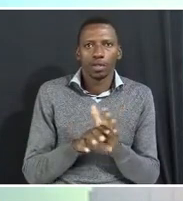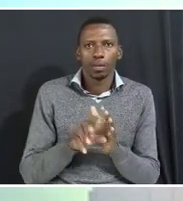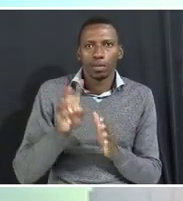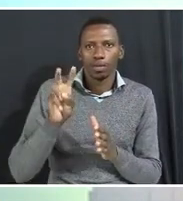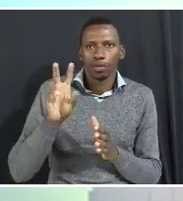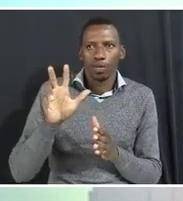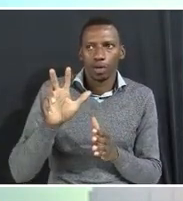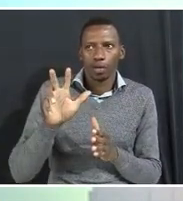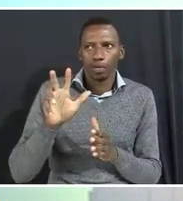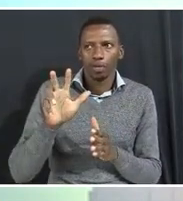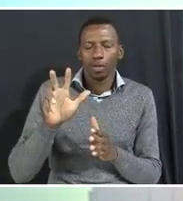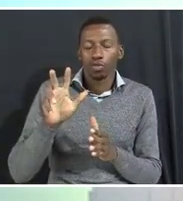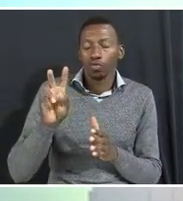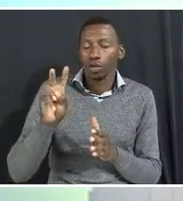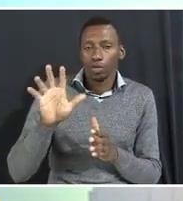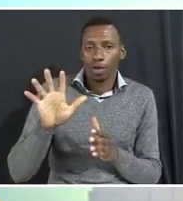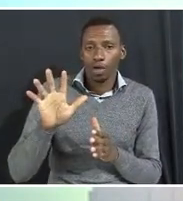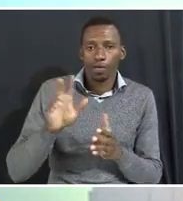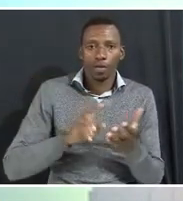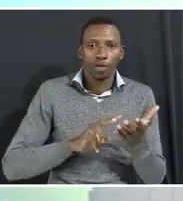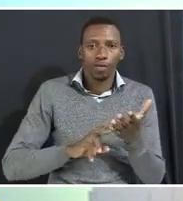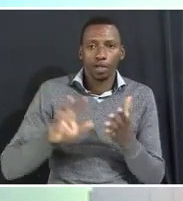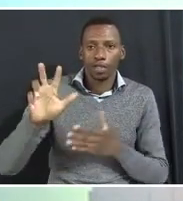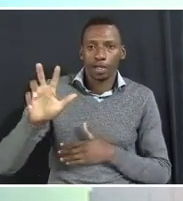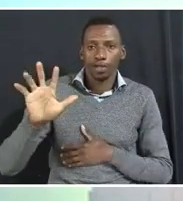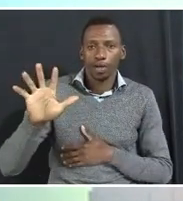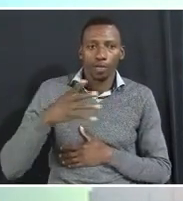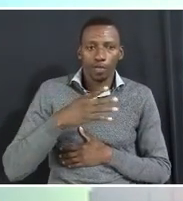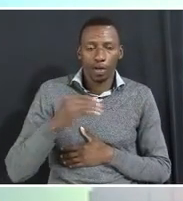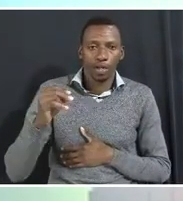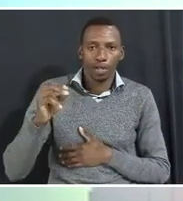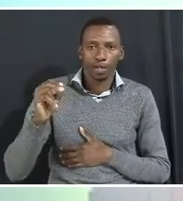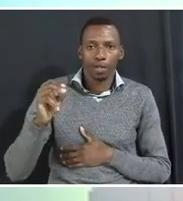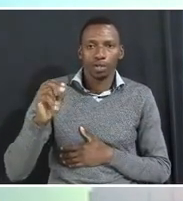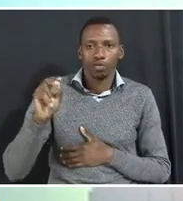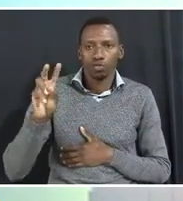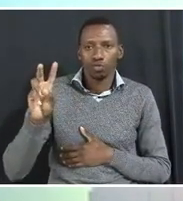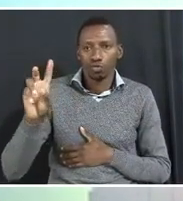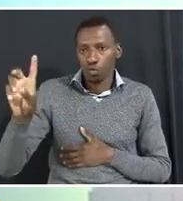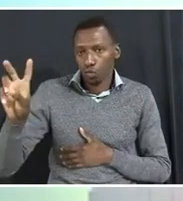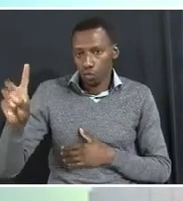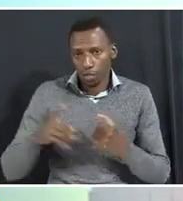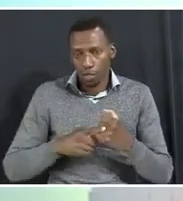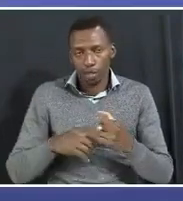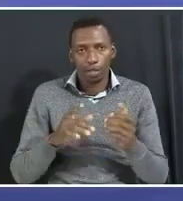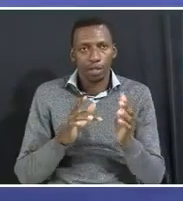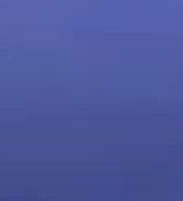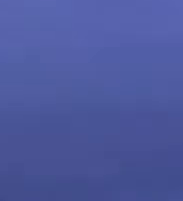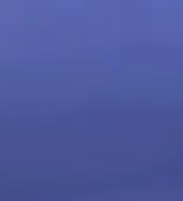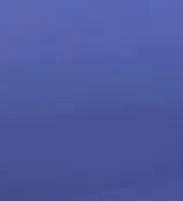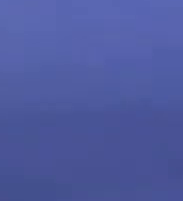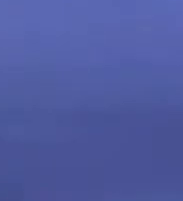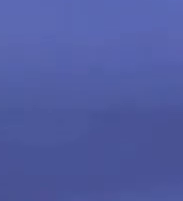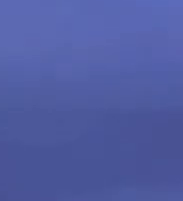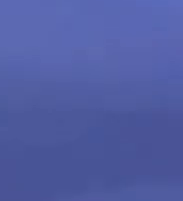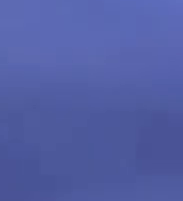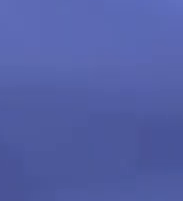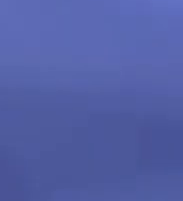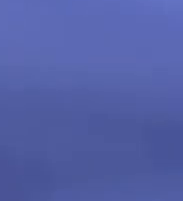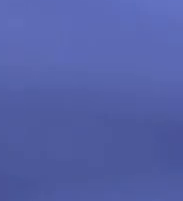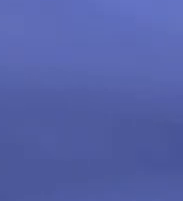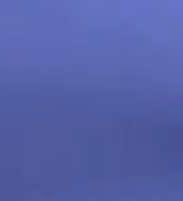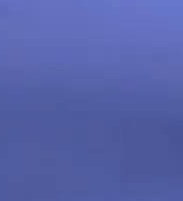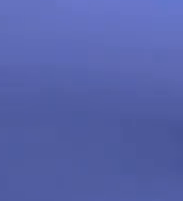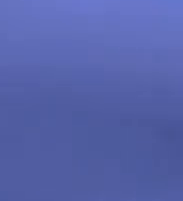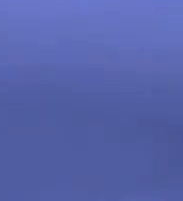25, verse 35 and 36. The Bible says this: "For I was hungry,